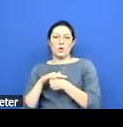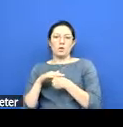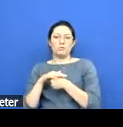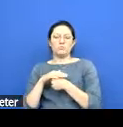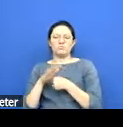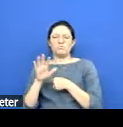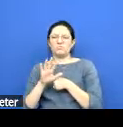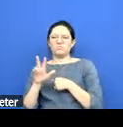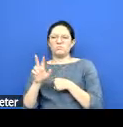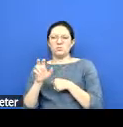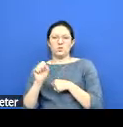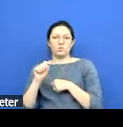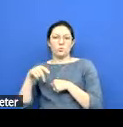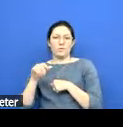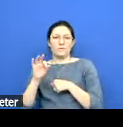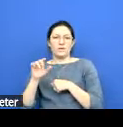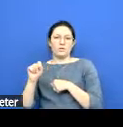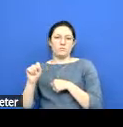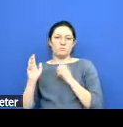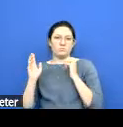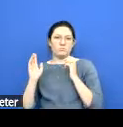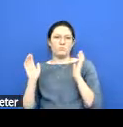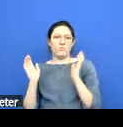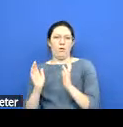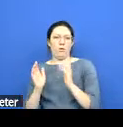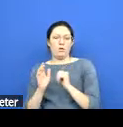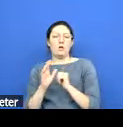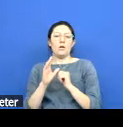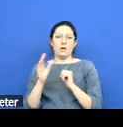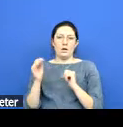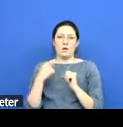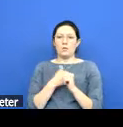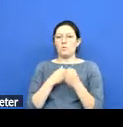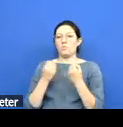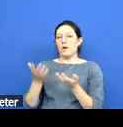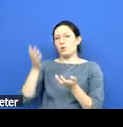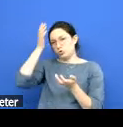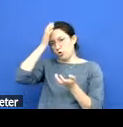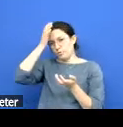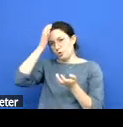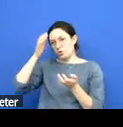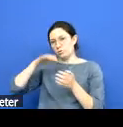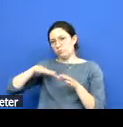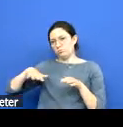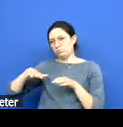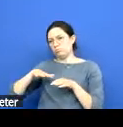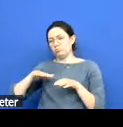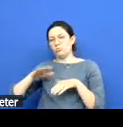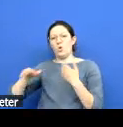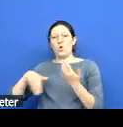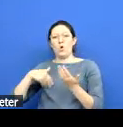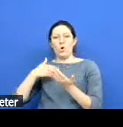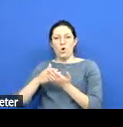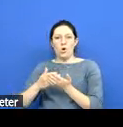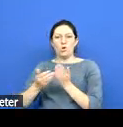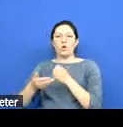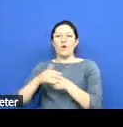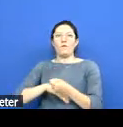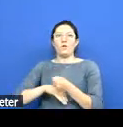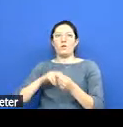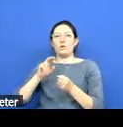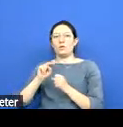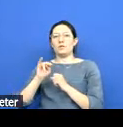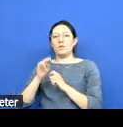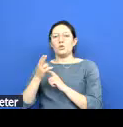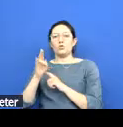300 square feet. And we also provide a dumpster area. It's all clad in Nichiha, which